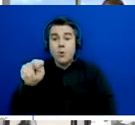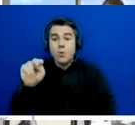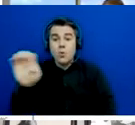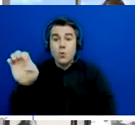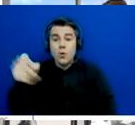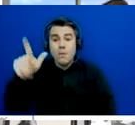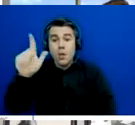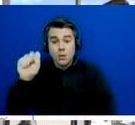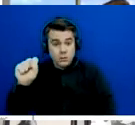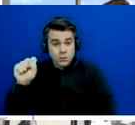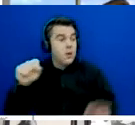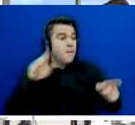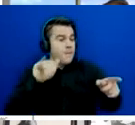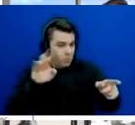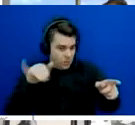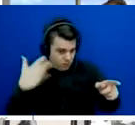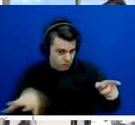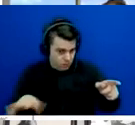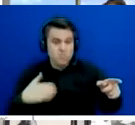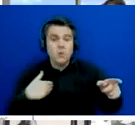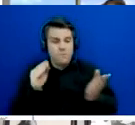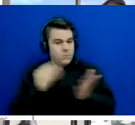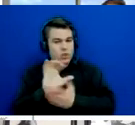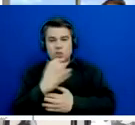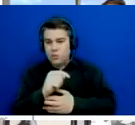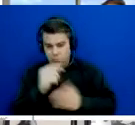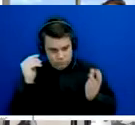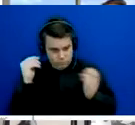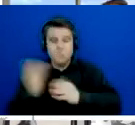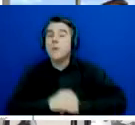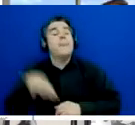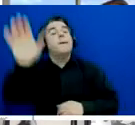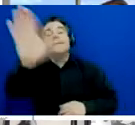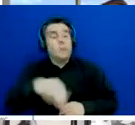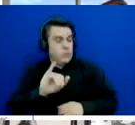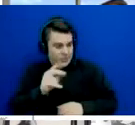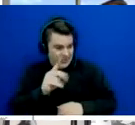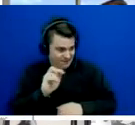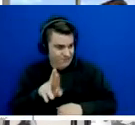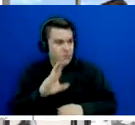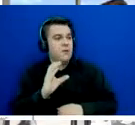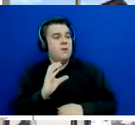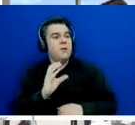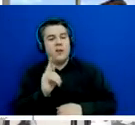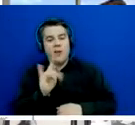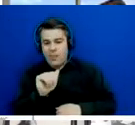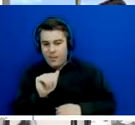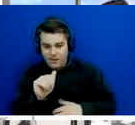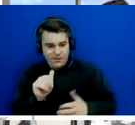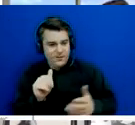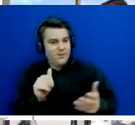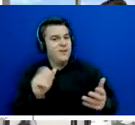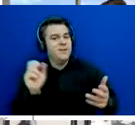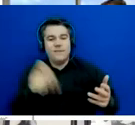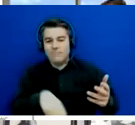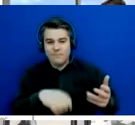see Barry has. Throw that in the chat. Well, you have, yeah, Jennifer, Carla, oh, yep. A lot